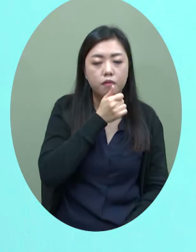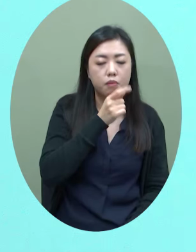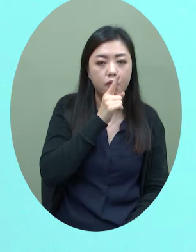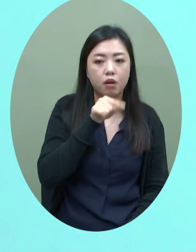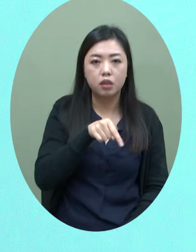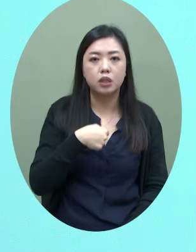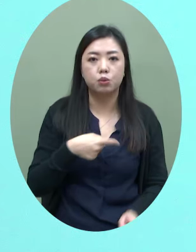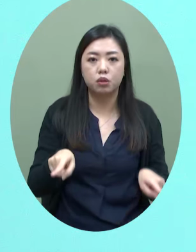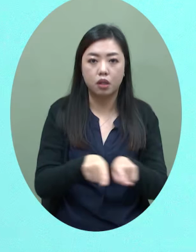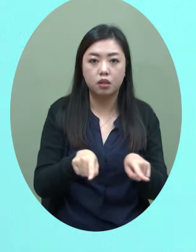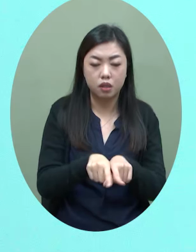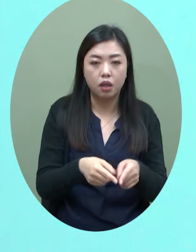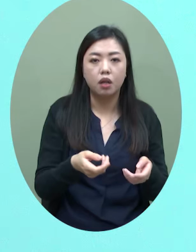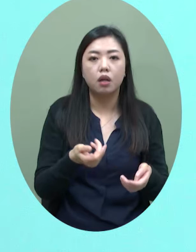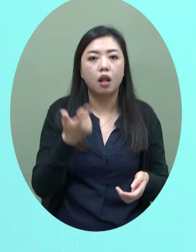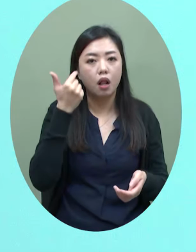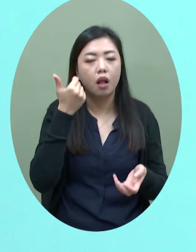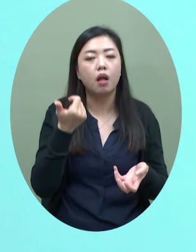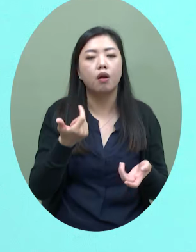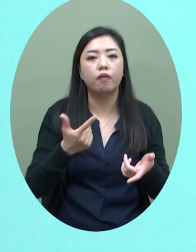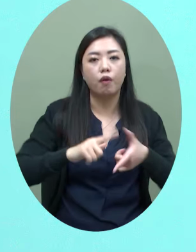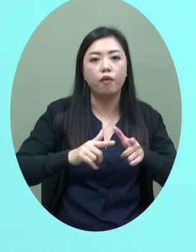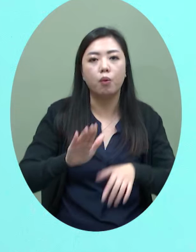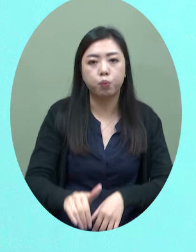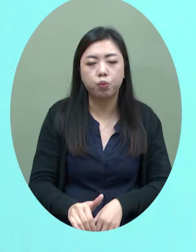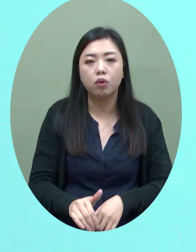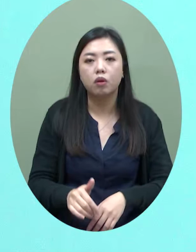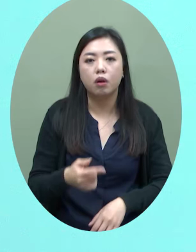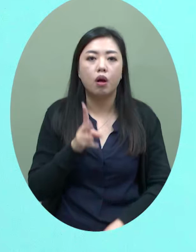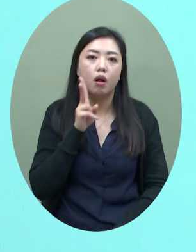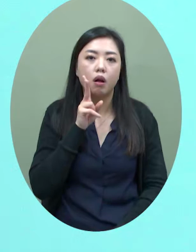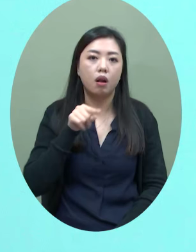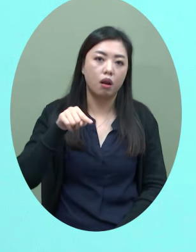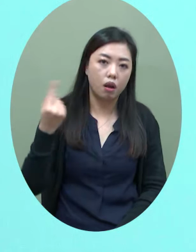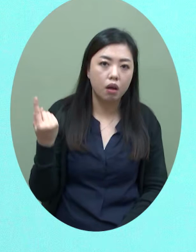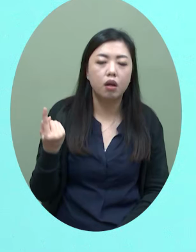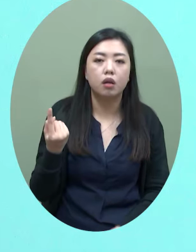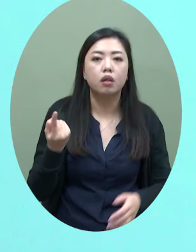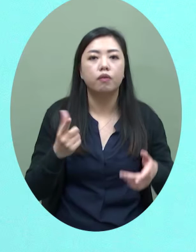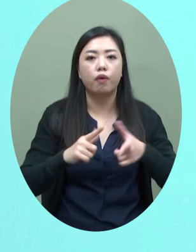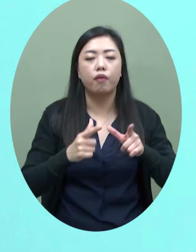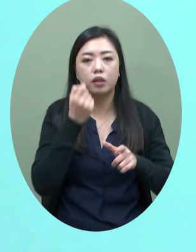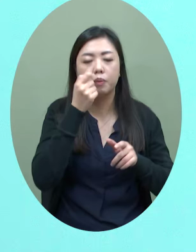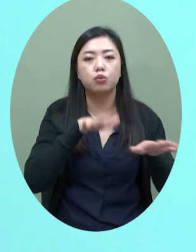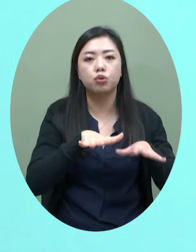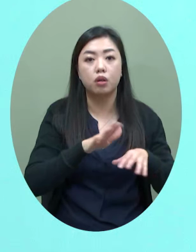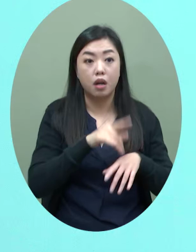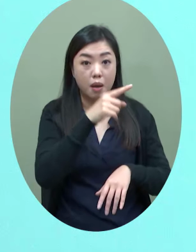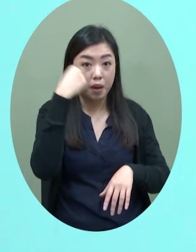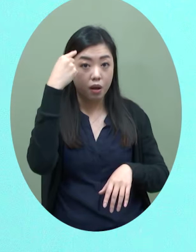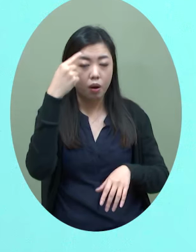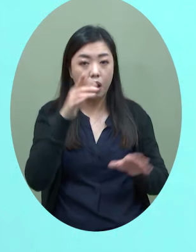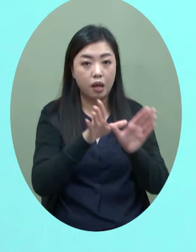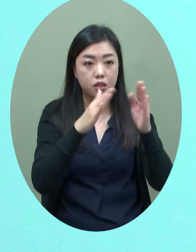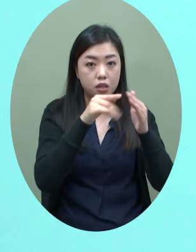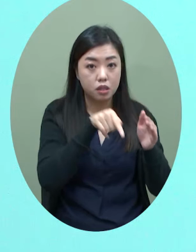that exceptional treatment. Not exceptional because of they are U.S. consulate staff, but exceptional because of the family circumstances.